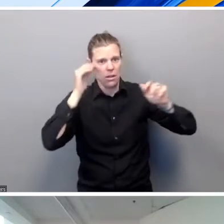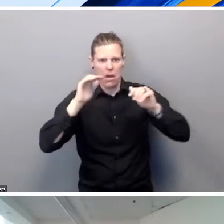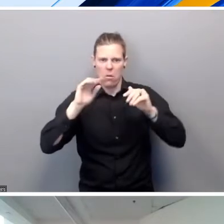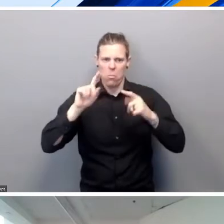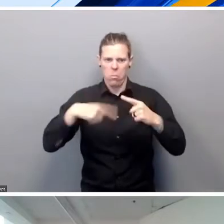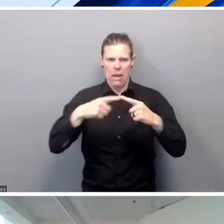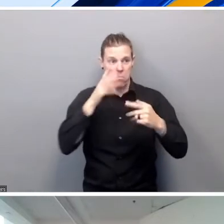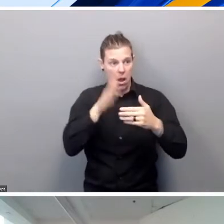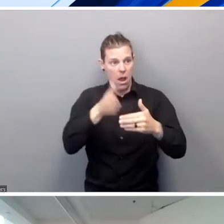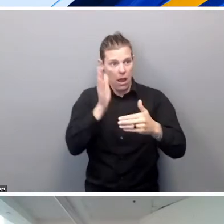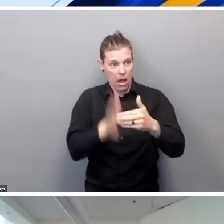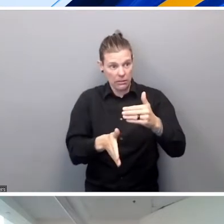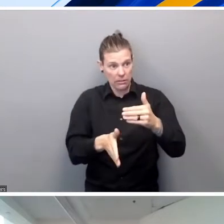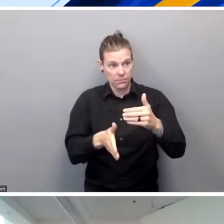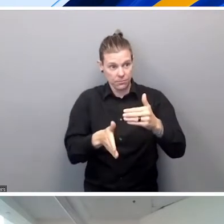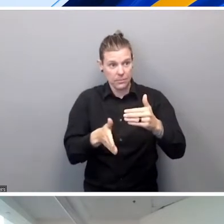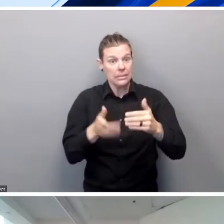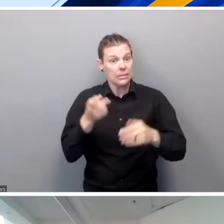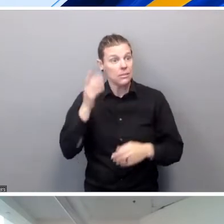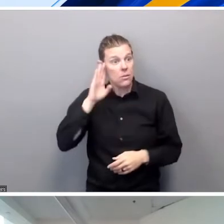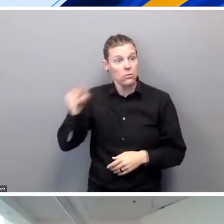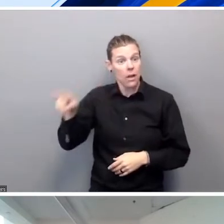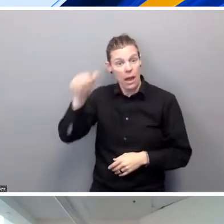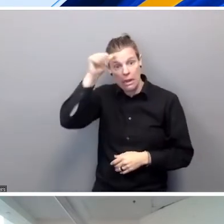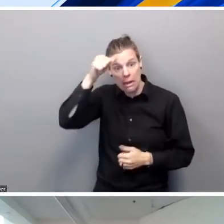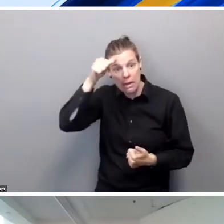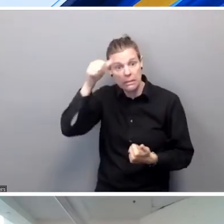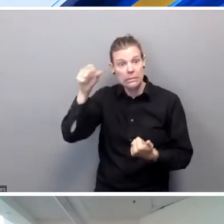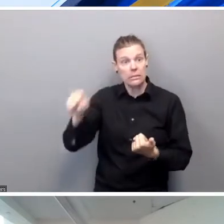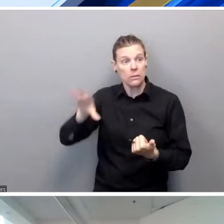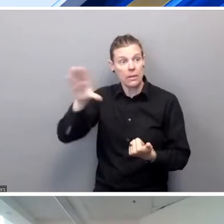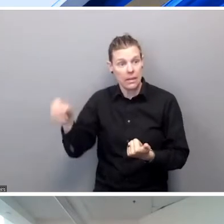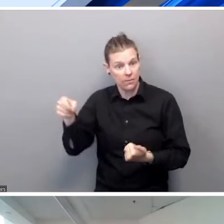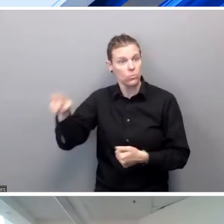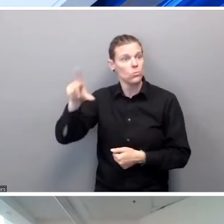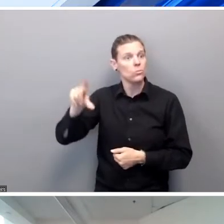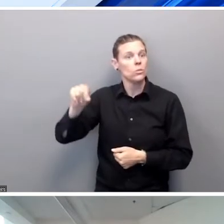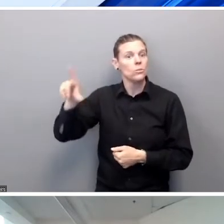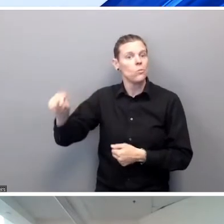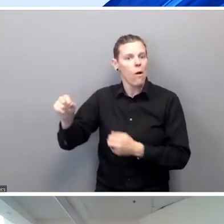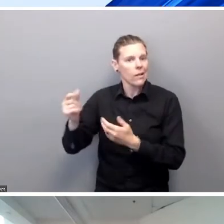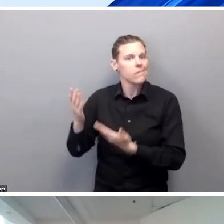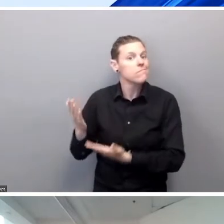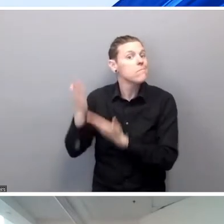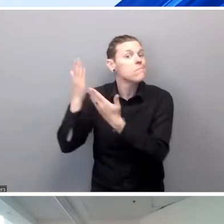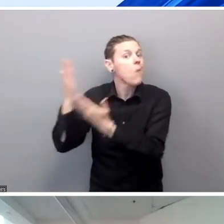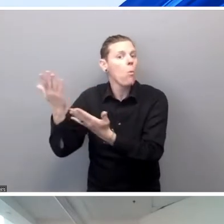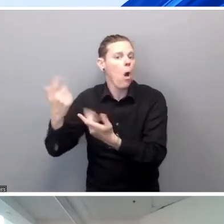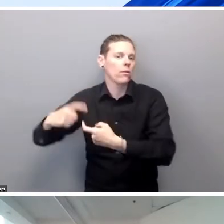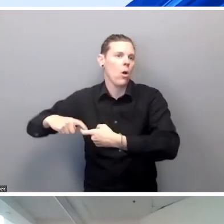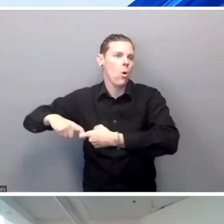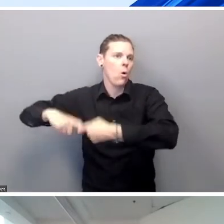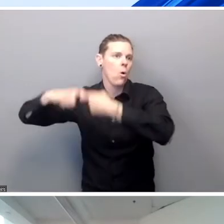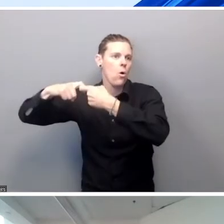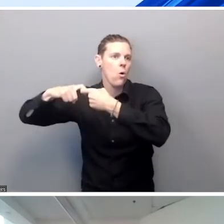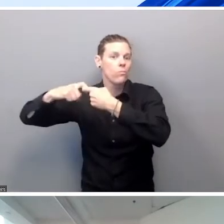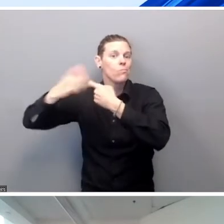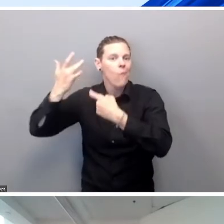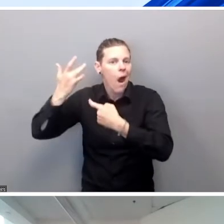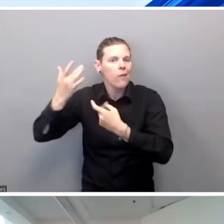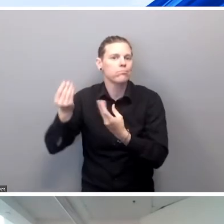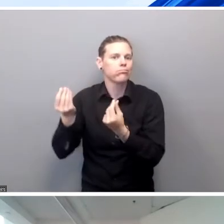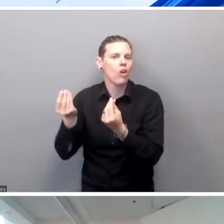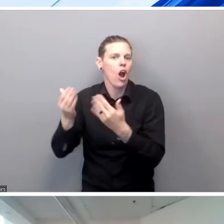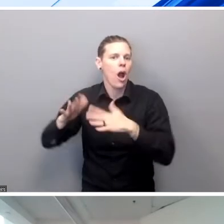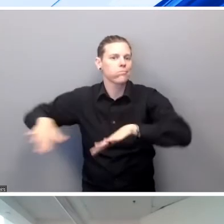Africa put forward a proposal to suspend key intellectual property rules at the World Trade Organization so